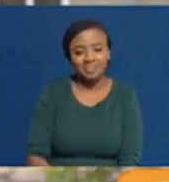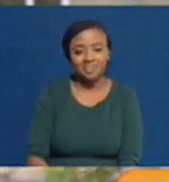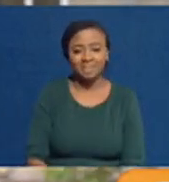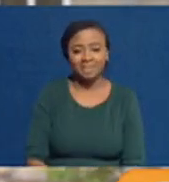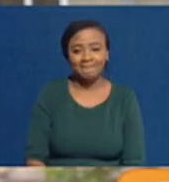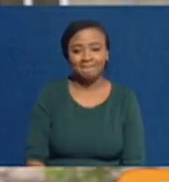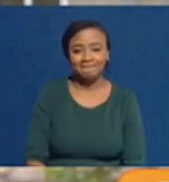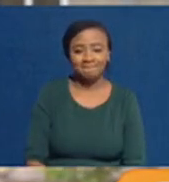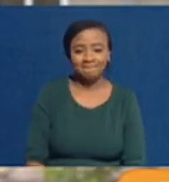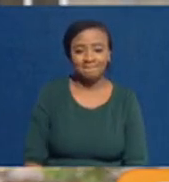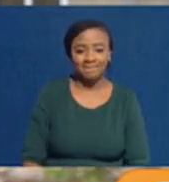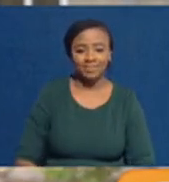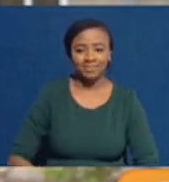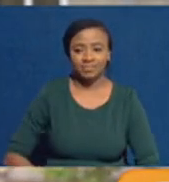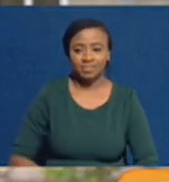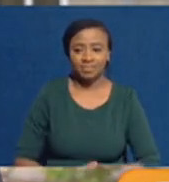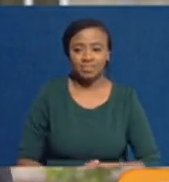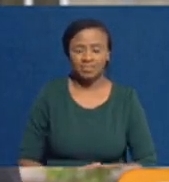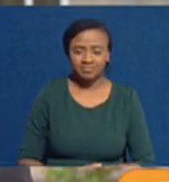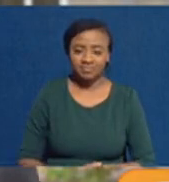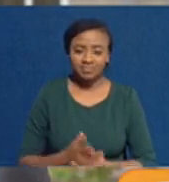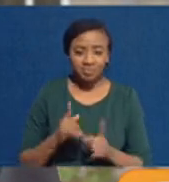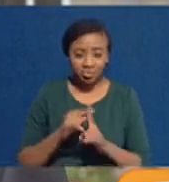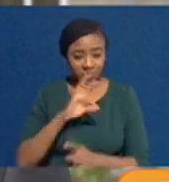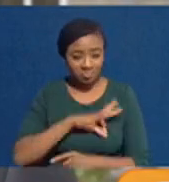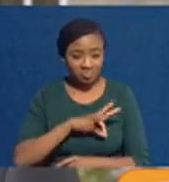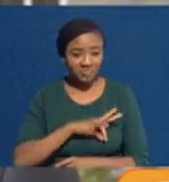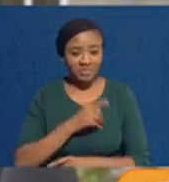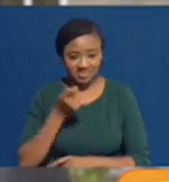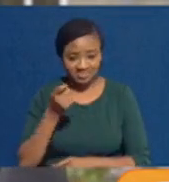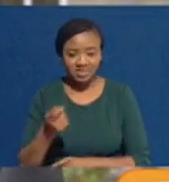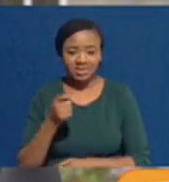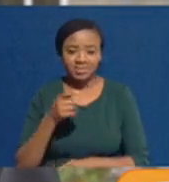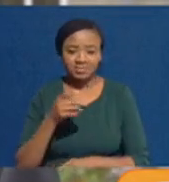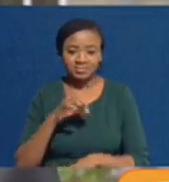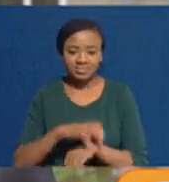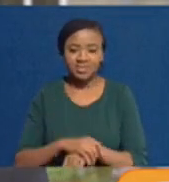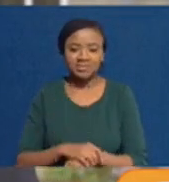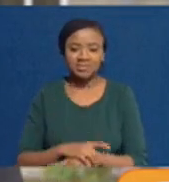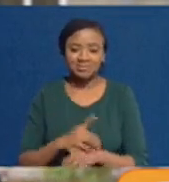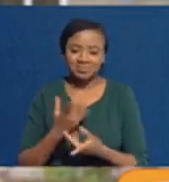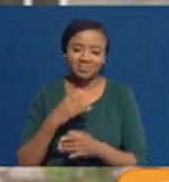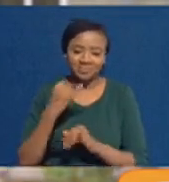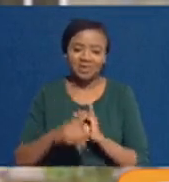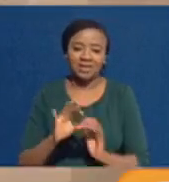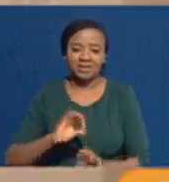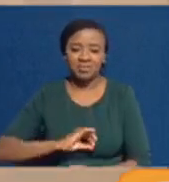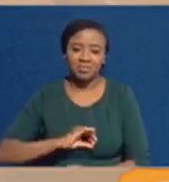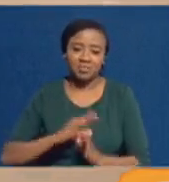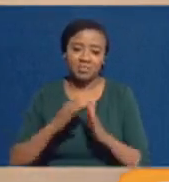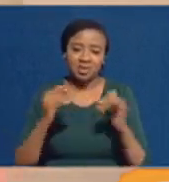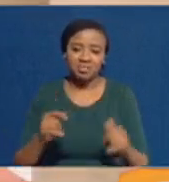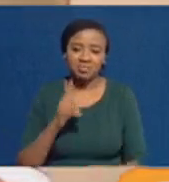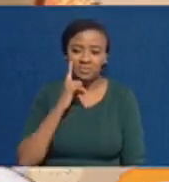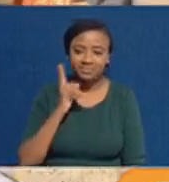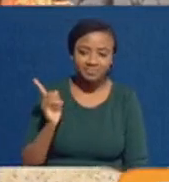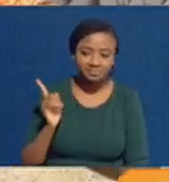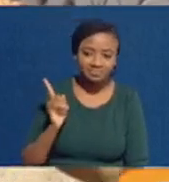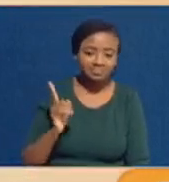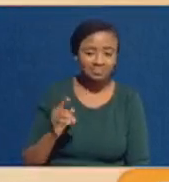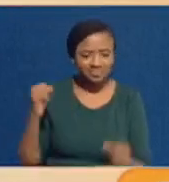whatever work he has done and the profit that he has made a little bit here, he owns a house over here. He says that he had